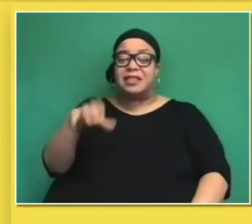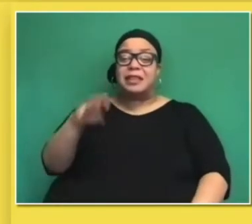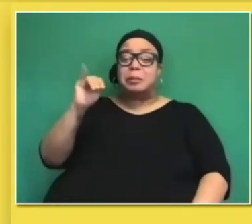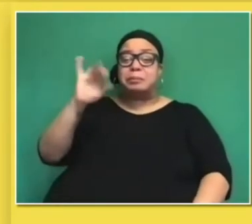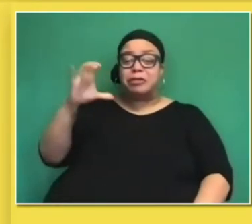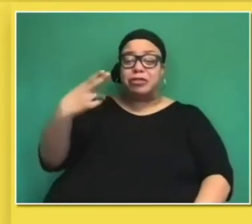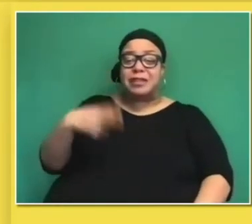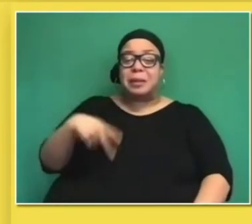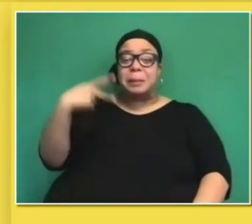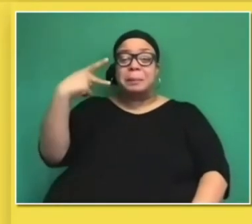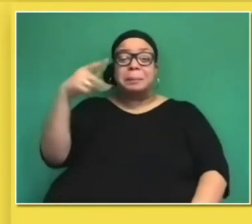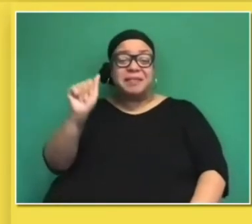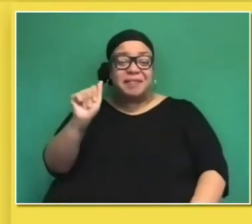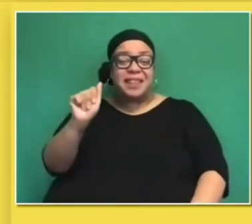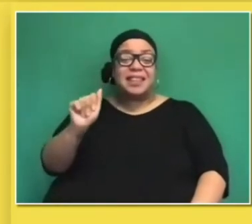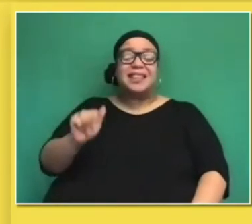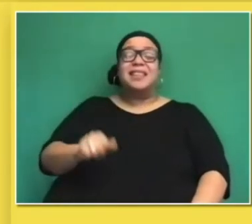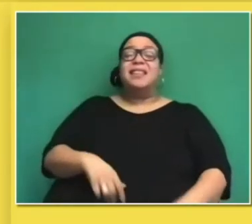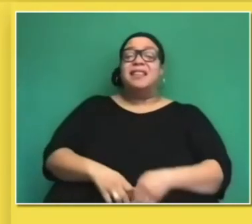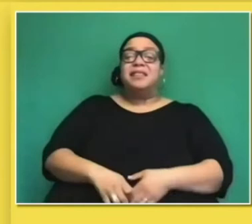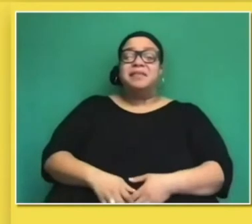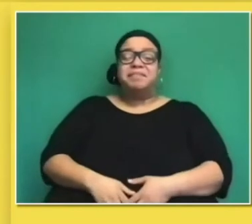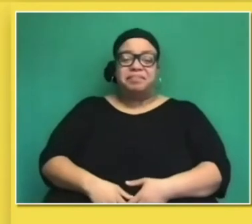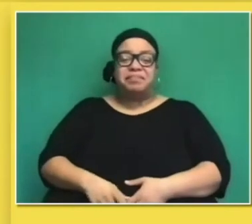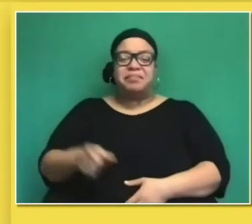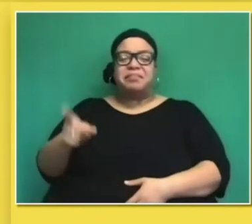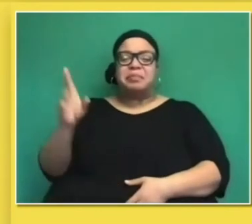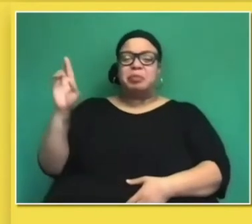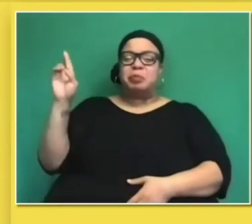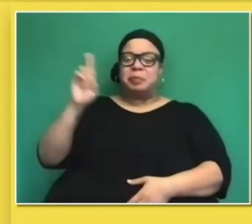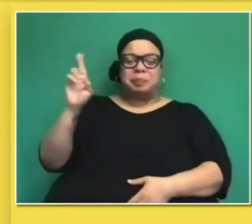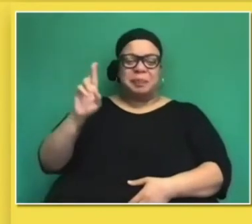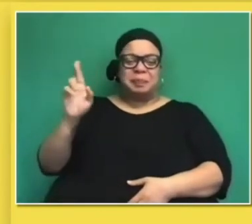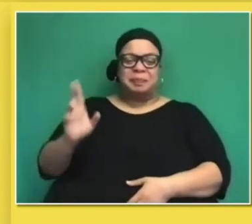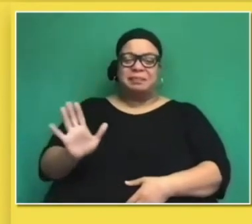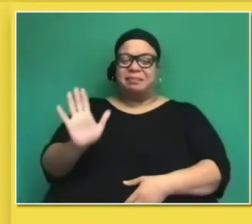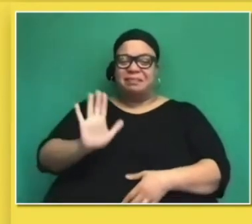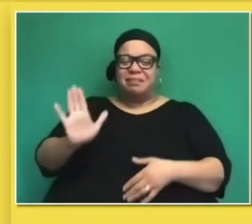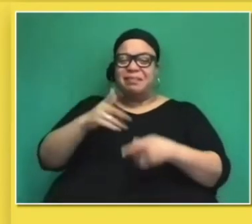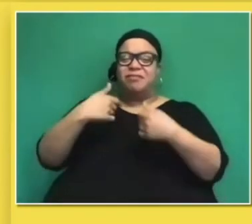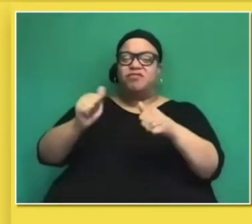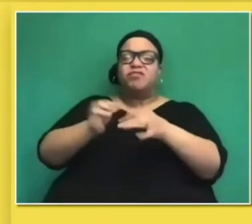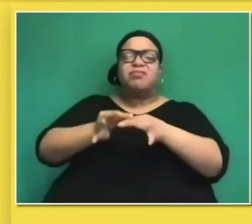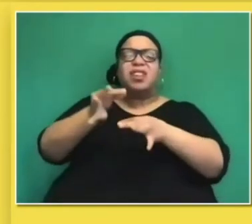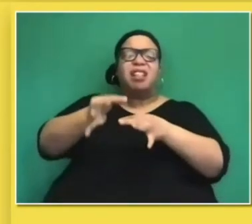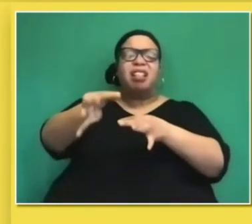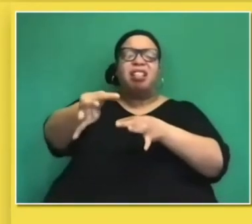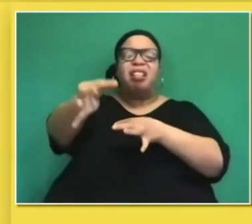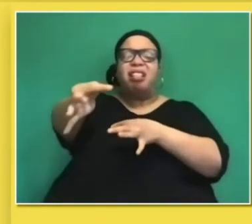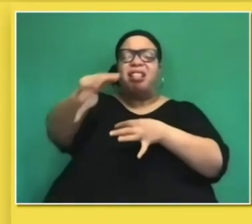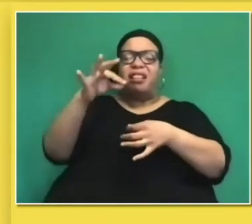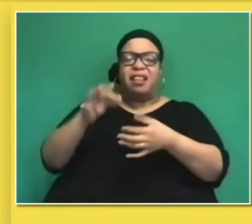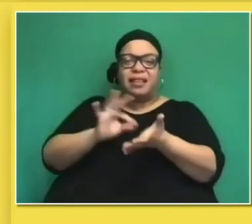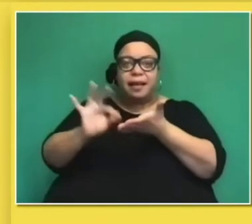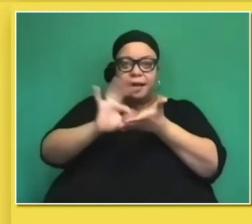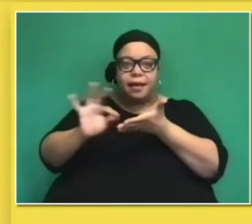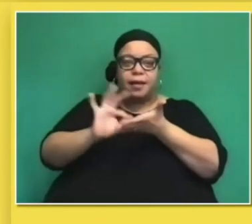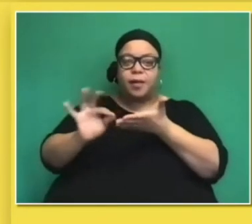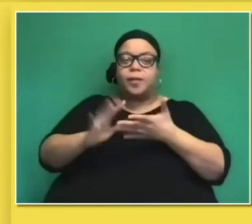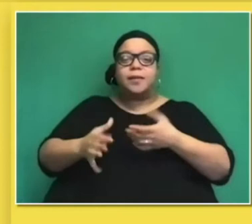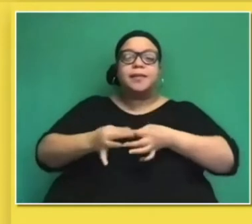They did it by delaying the counting of overwhelmingly Democratic mail-in ballots. They